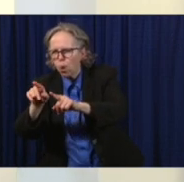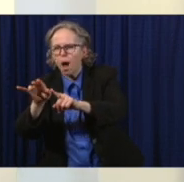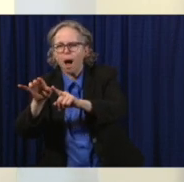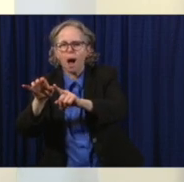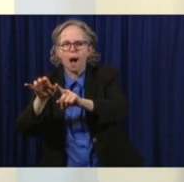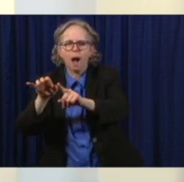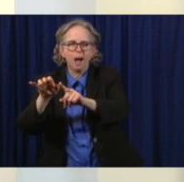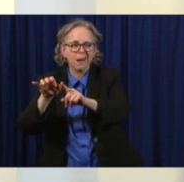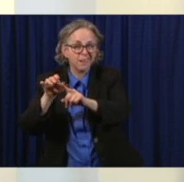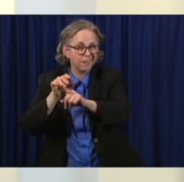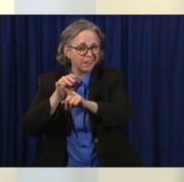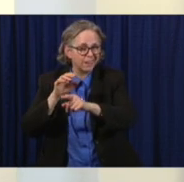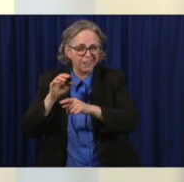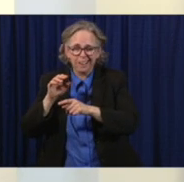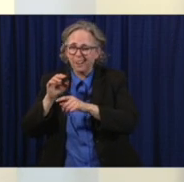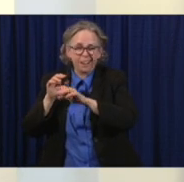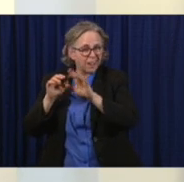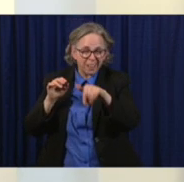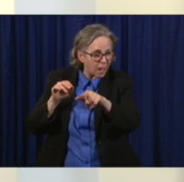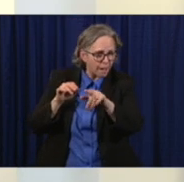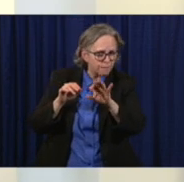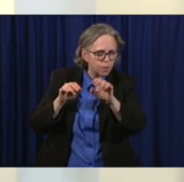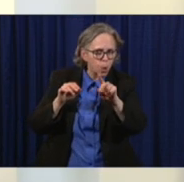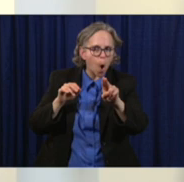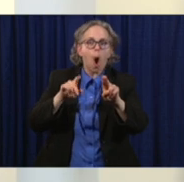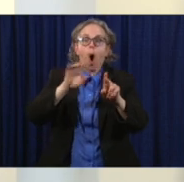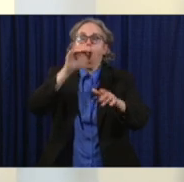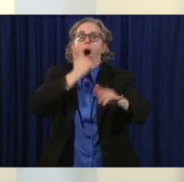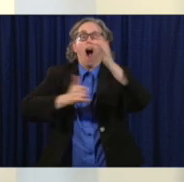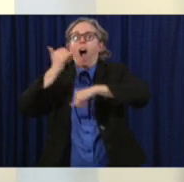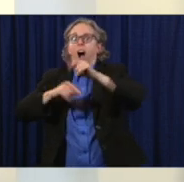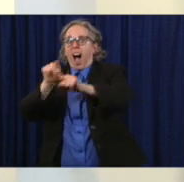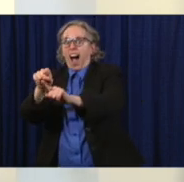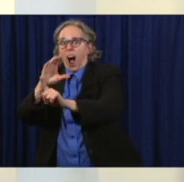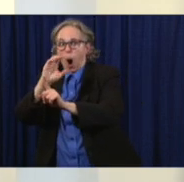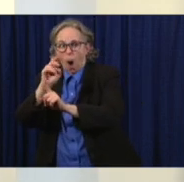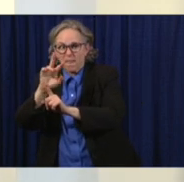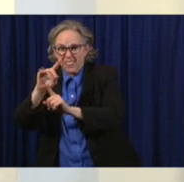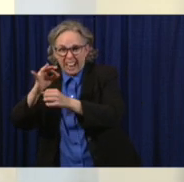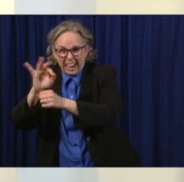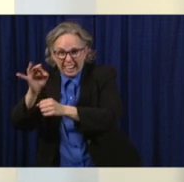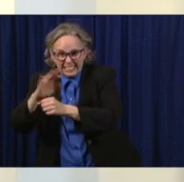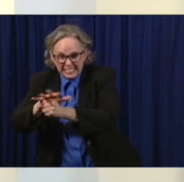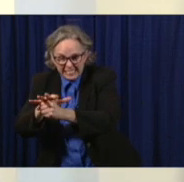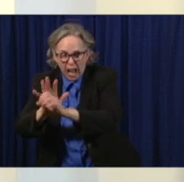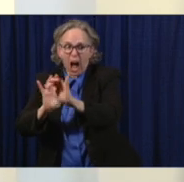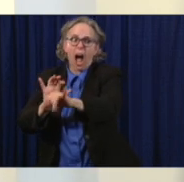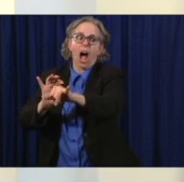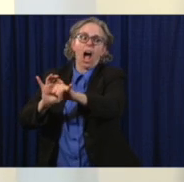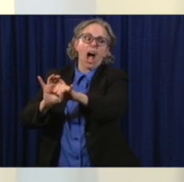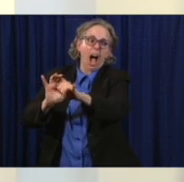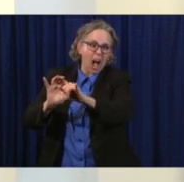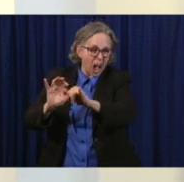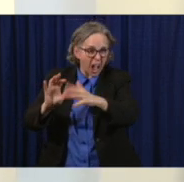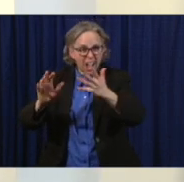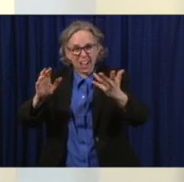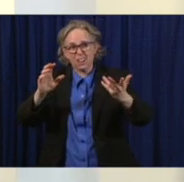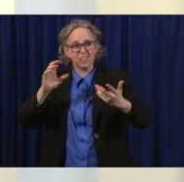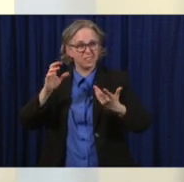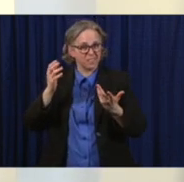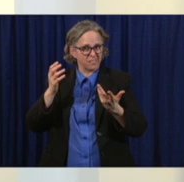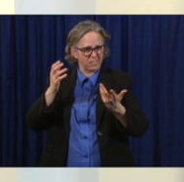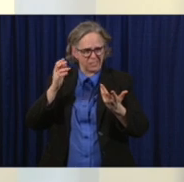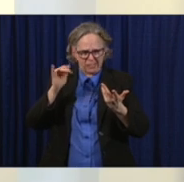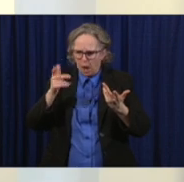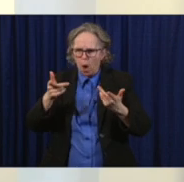fact that there may have been cases and spread a lot sooner than we realized in this country. Interestingly, of the six cases, and